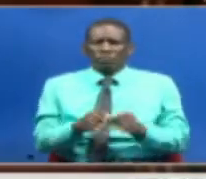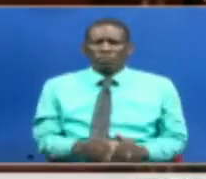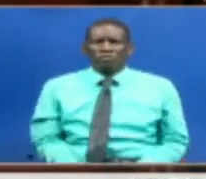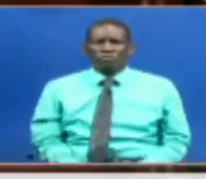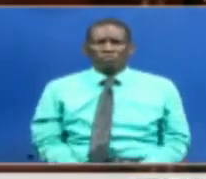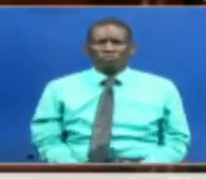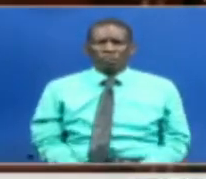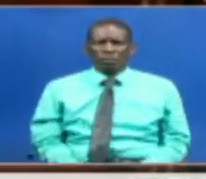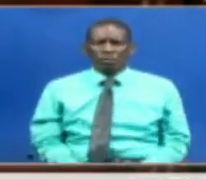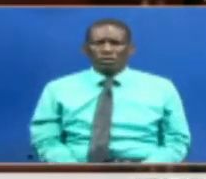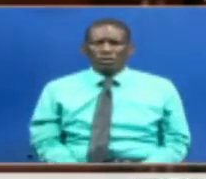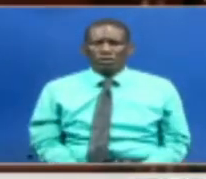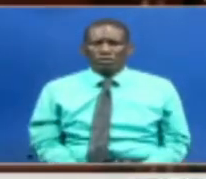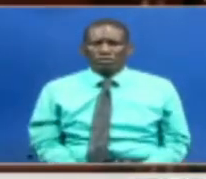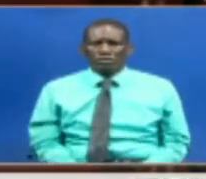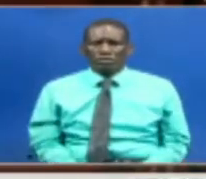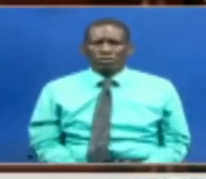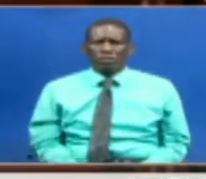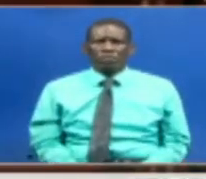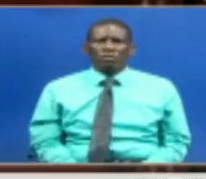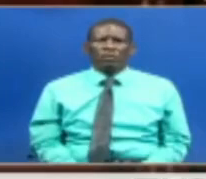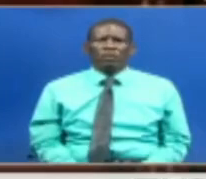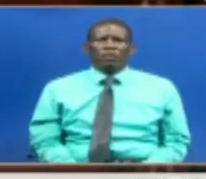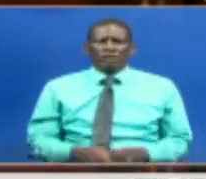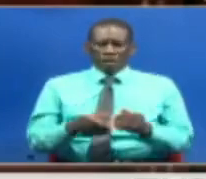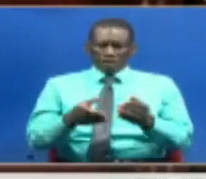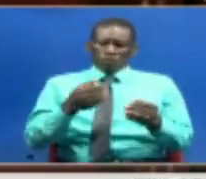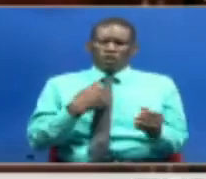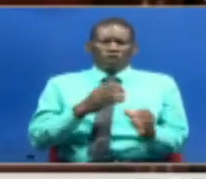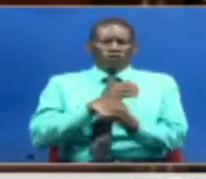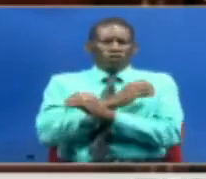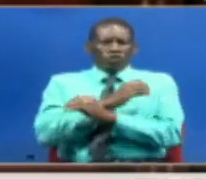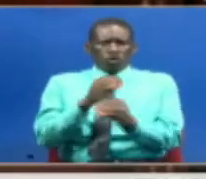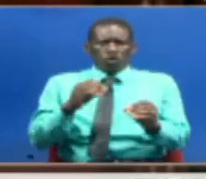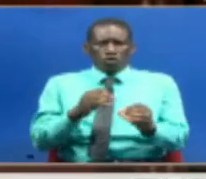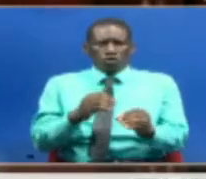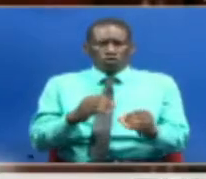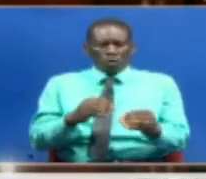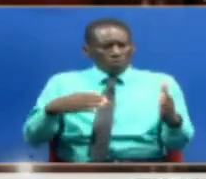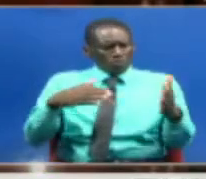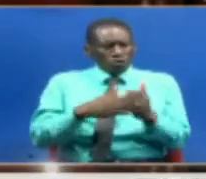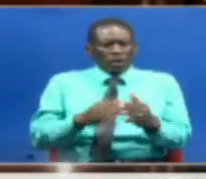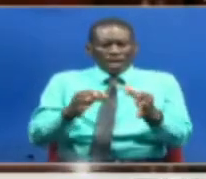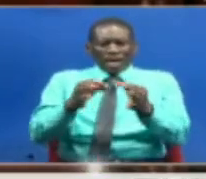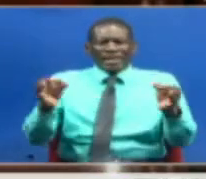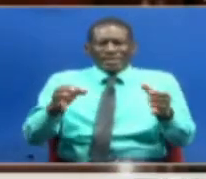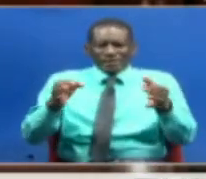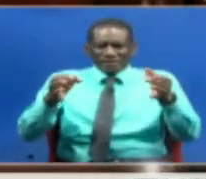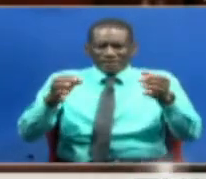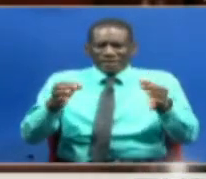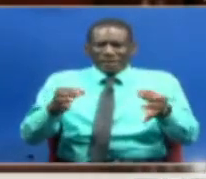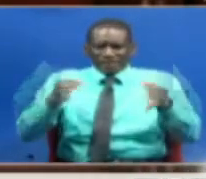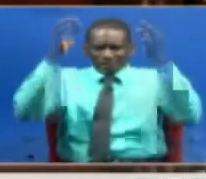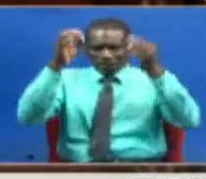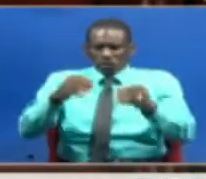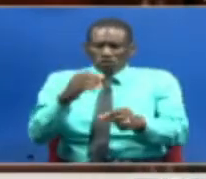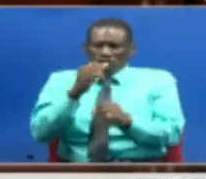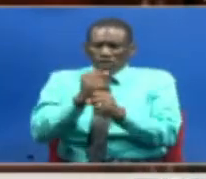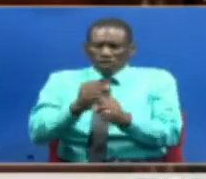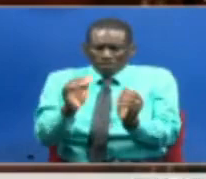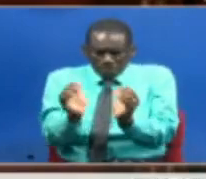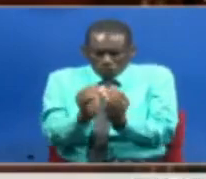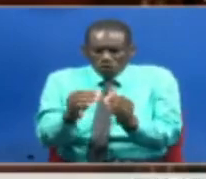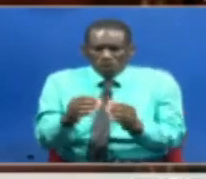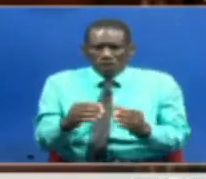That there currently exists no bar against the decision made by the minority party to replace its deputy